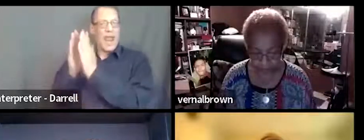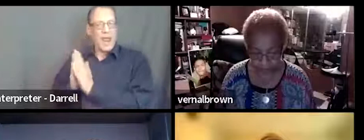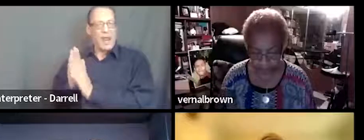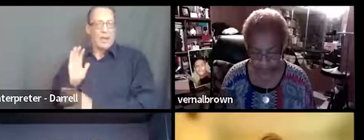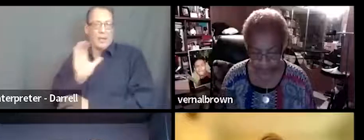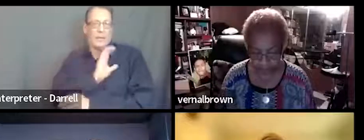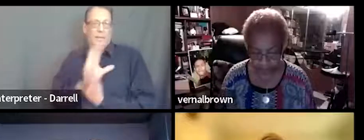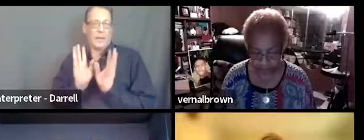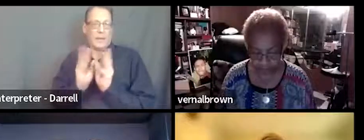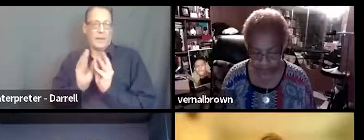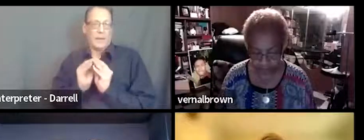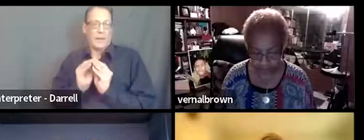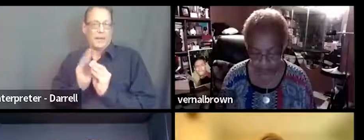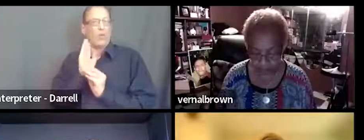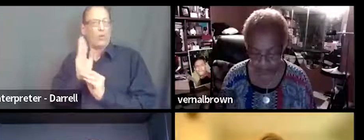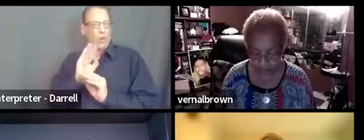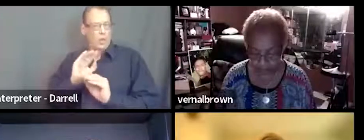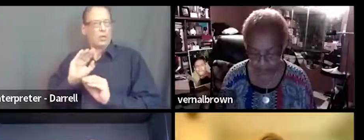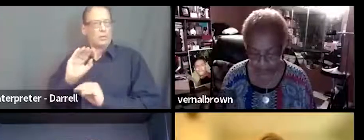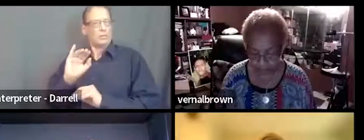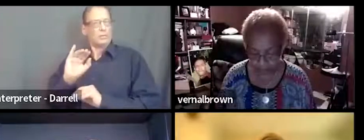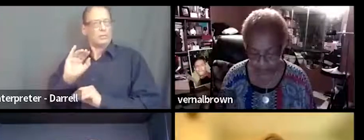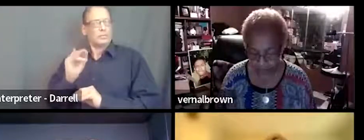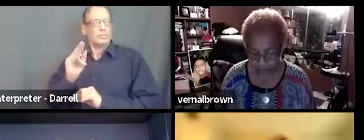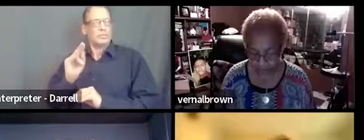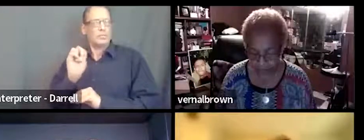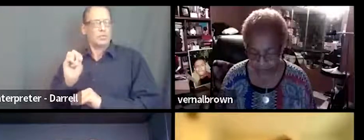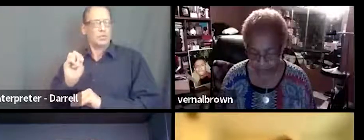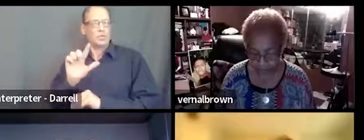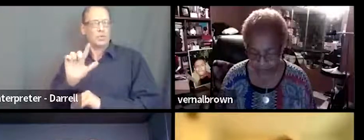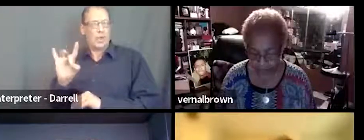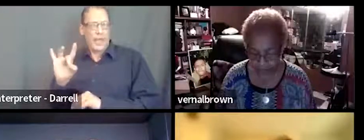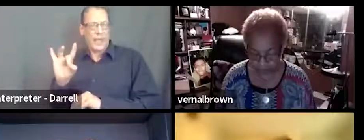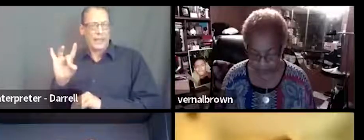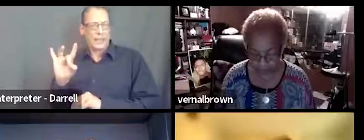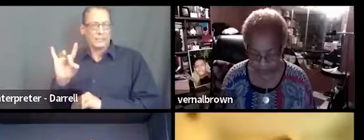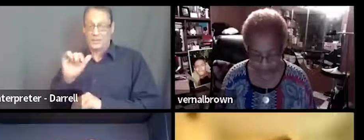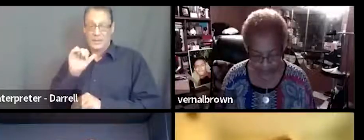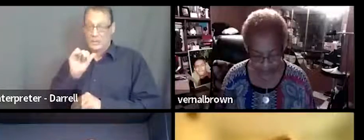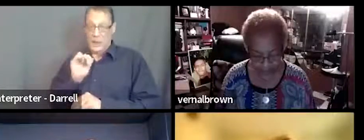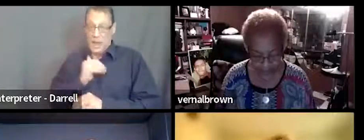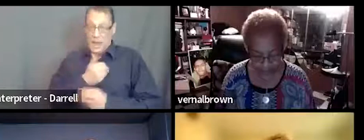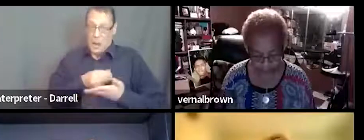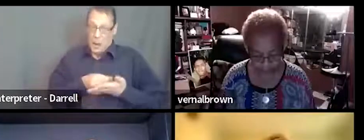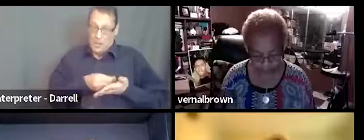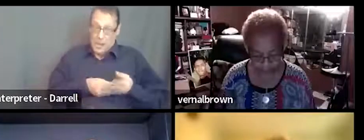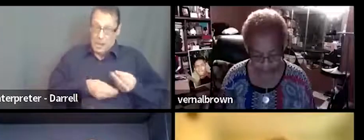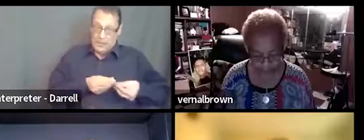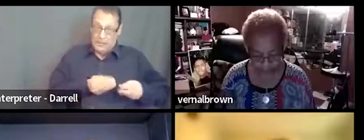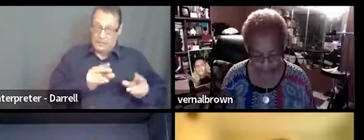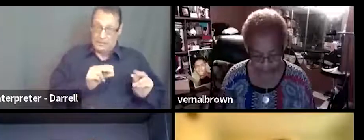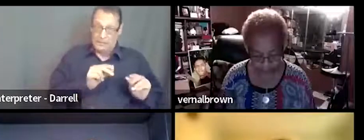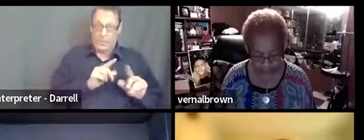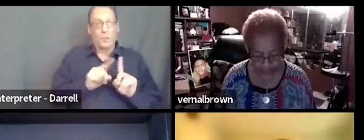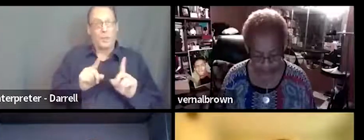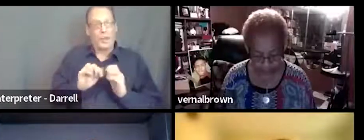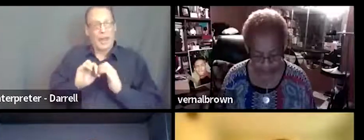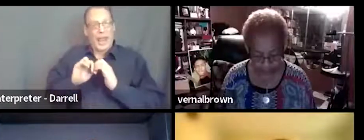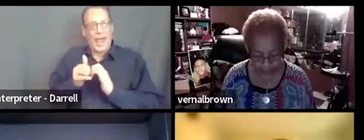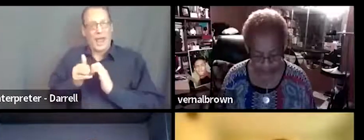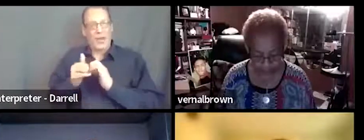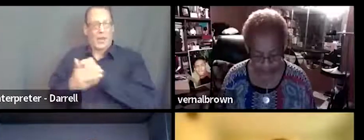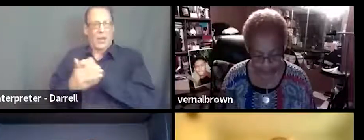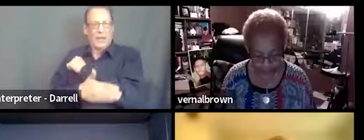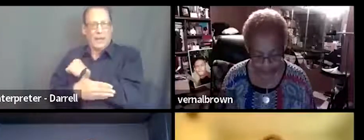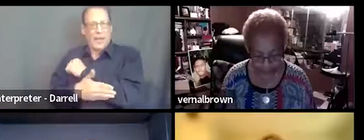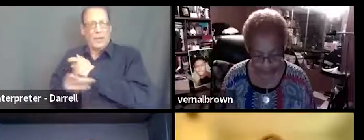I will attend on the 28th. I think that the issue is not our actual budget number, but in how the county deals